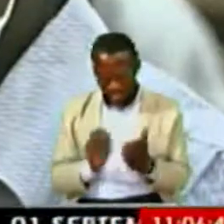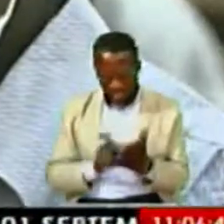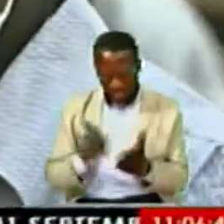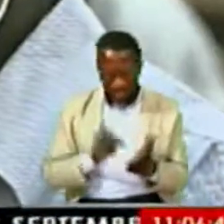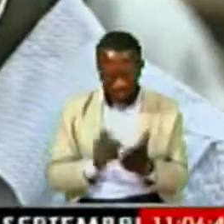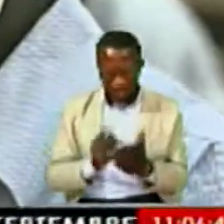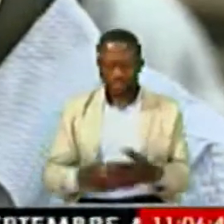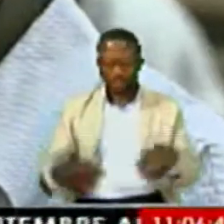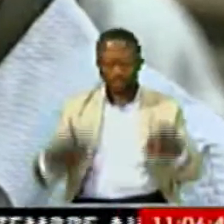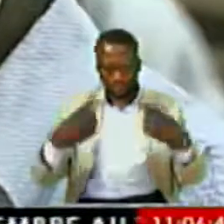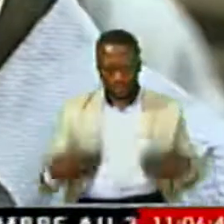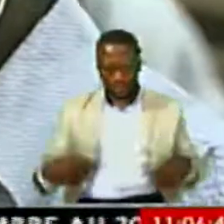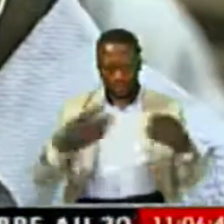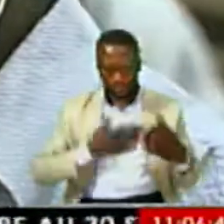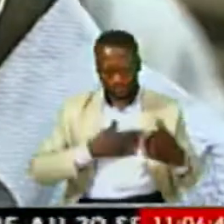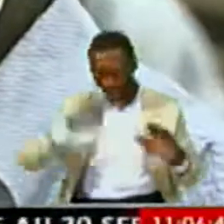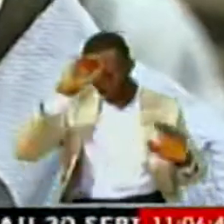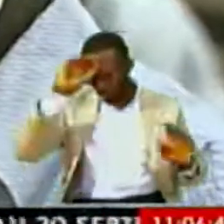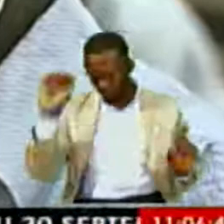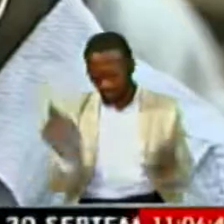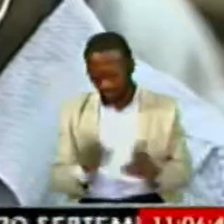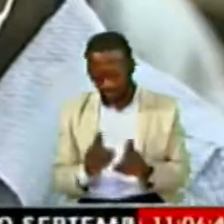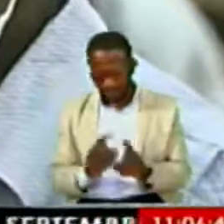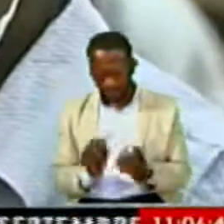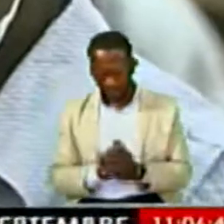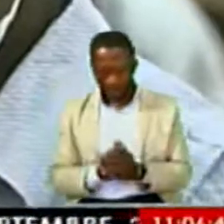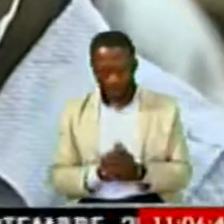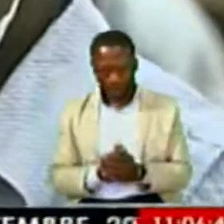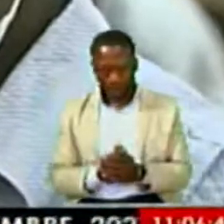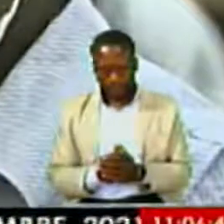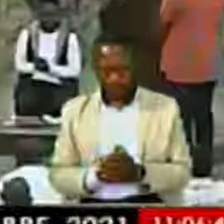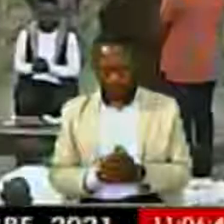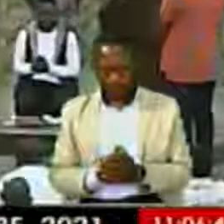It's for nothing. Come to God. It's no pay. We can't pay for that.